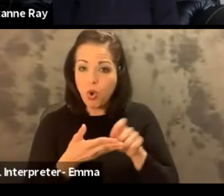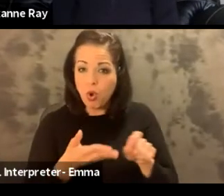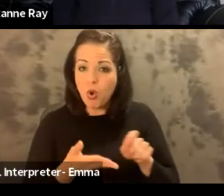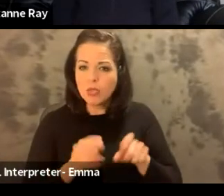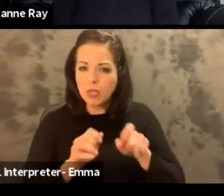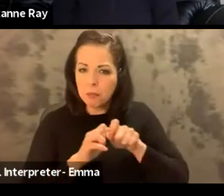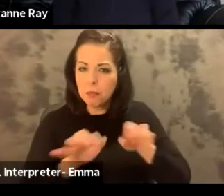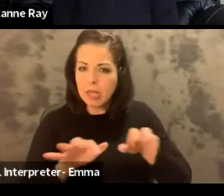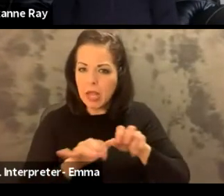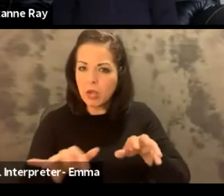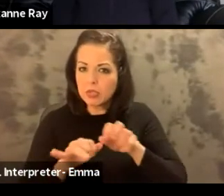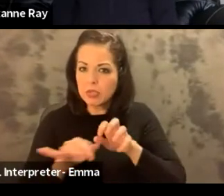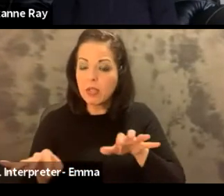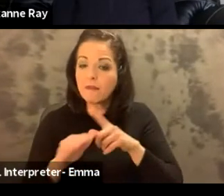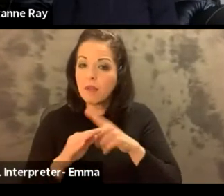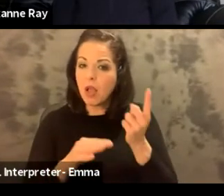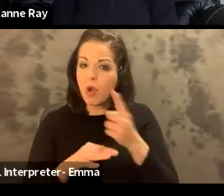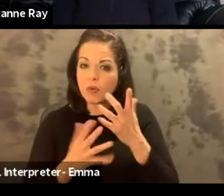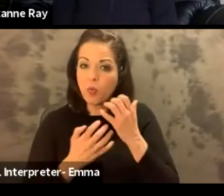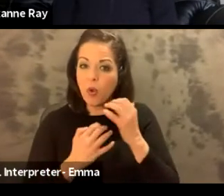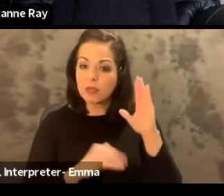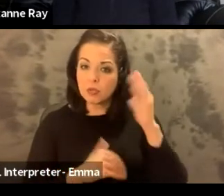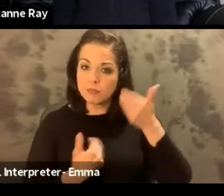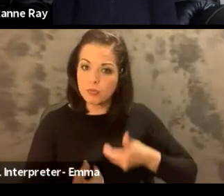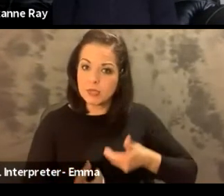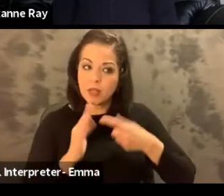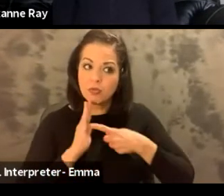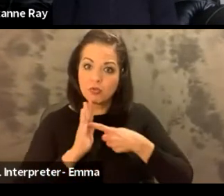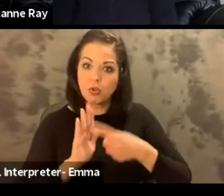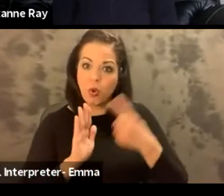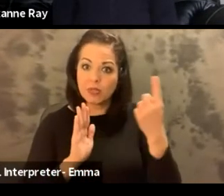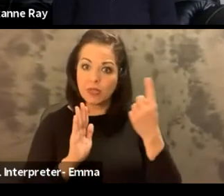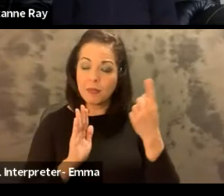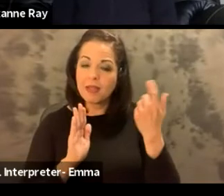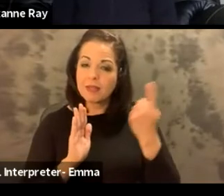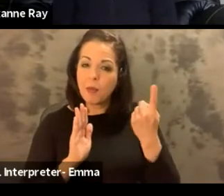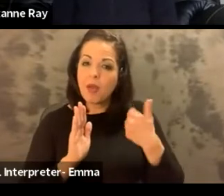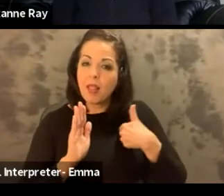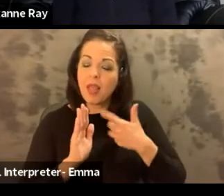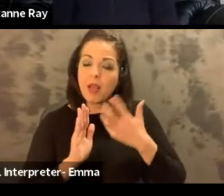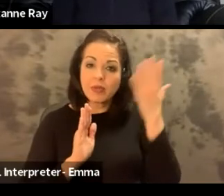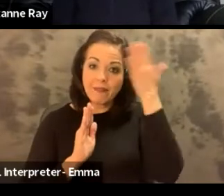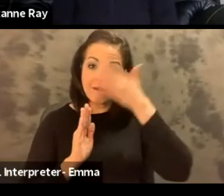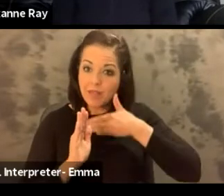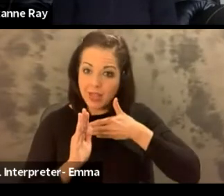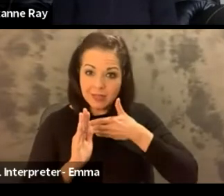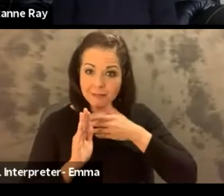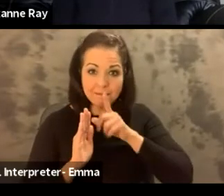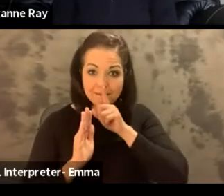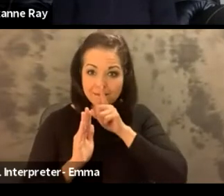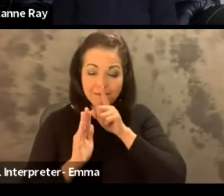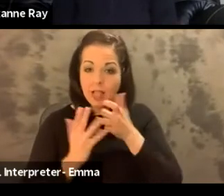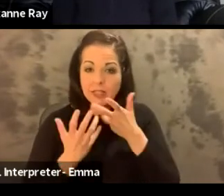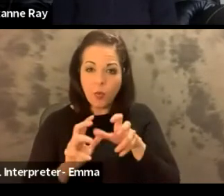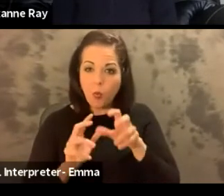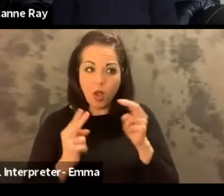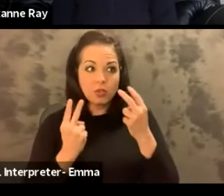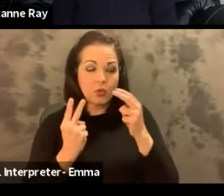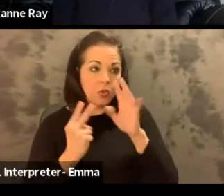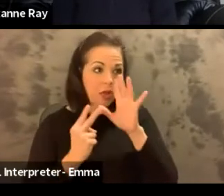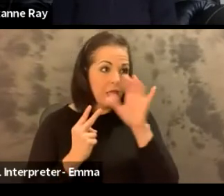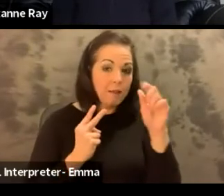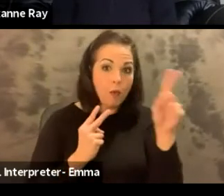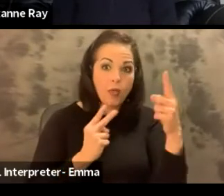stuff, I always wanted to present myself as that was someone that was faceless, because I didn't really want to appeal to